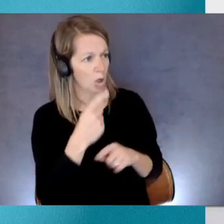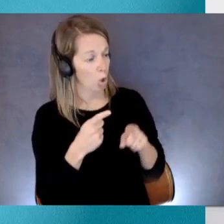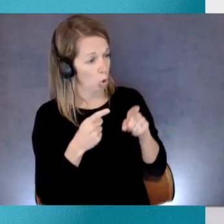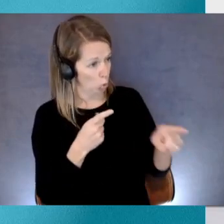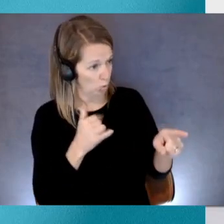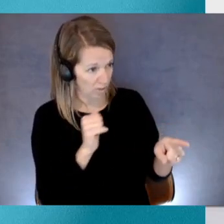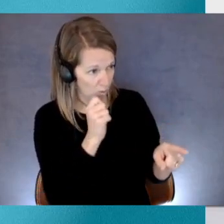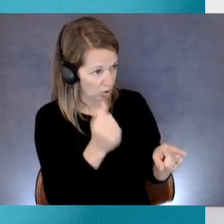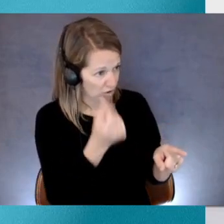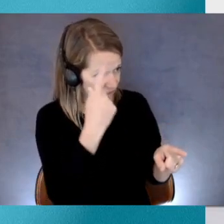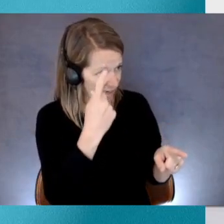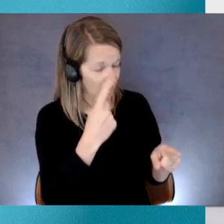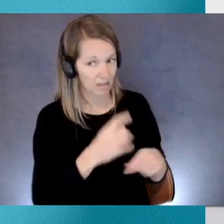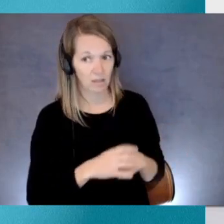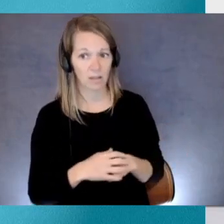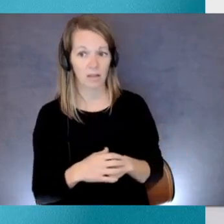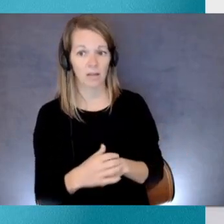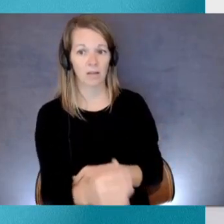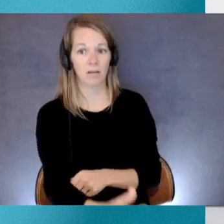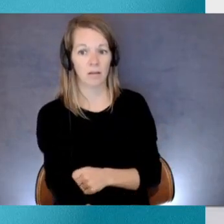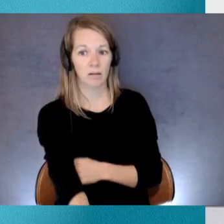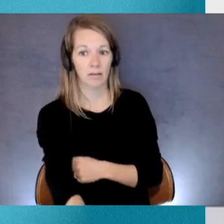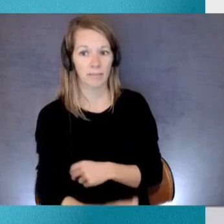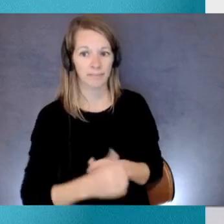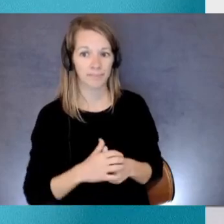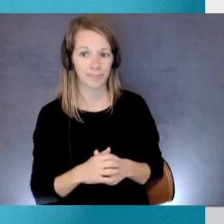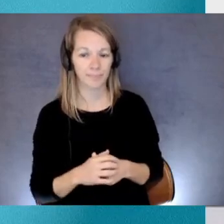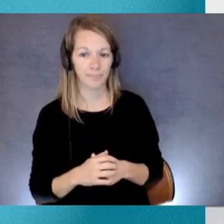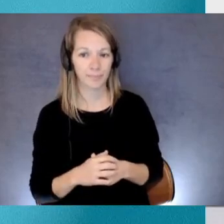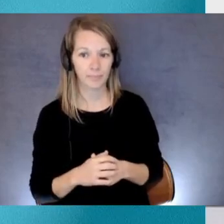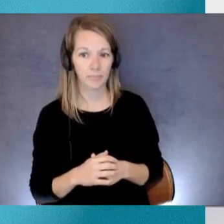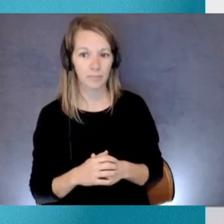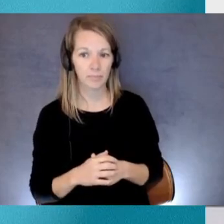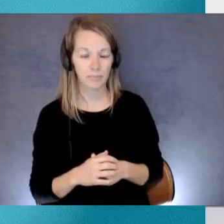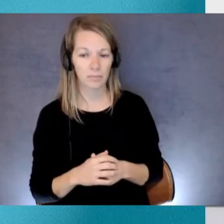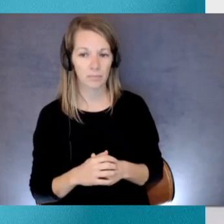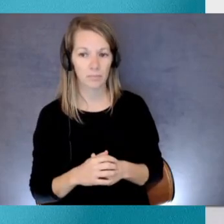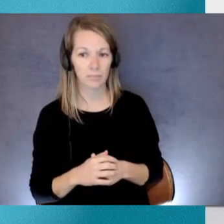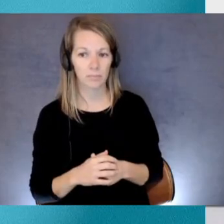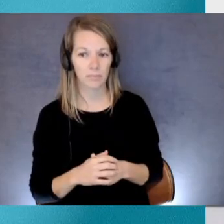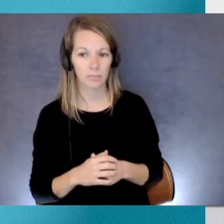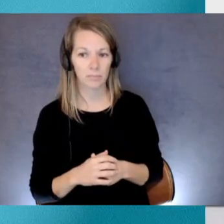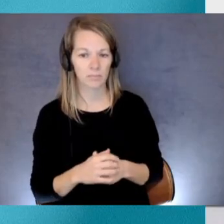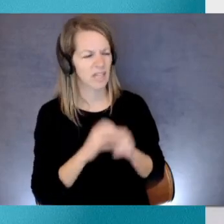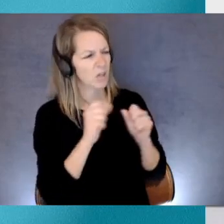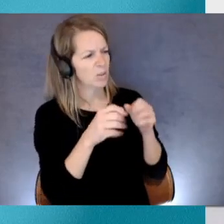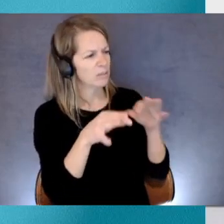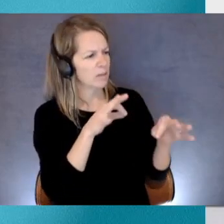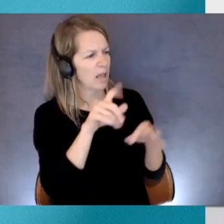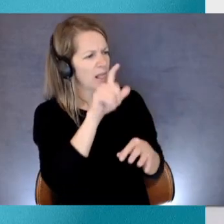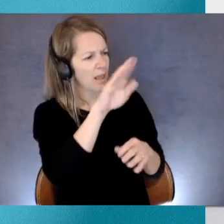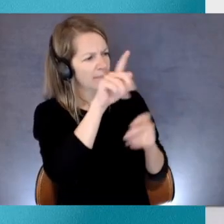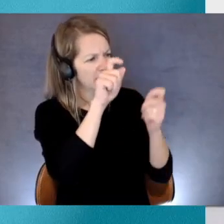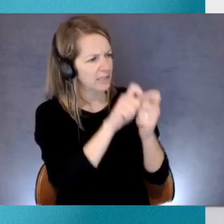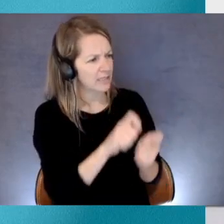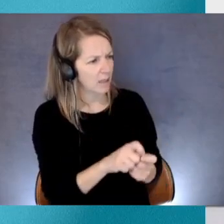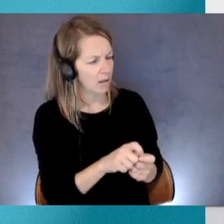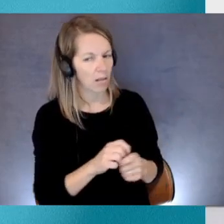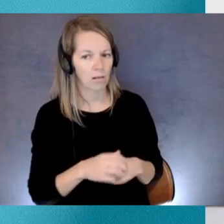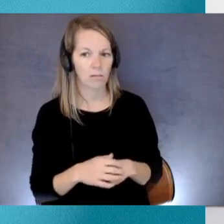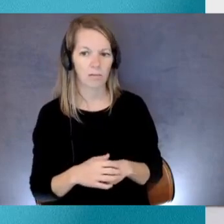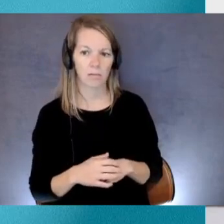don't understand. I love it. That's great. Yeah, bringing in some of that stuff we talked about earlier. I've not been. Can you explain the labs in detail? Very good. Very